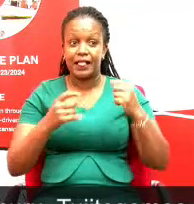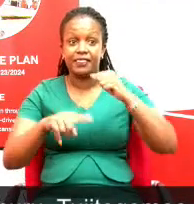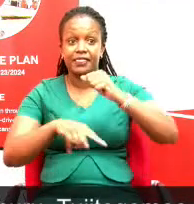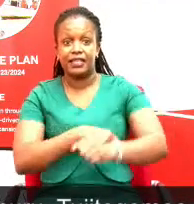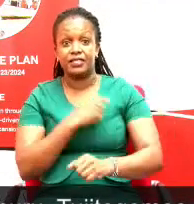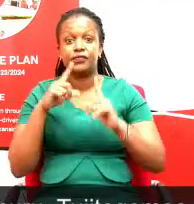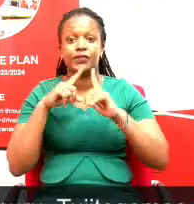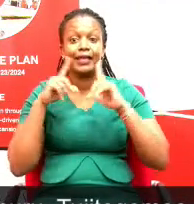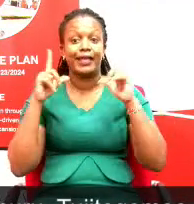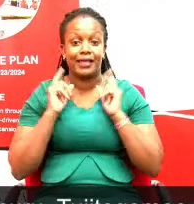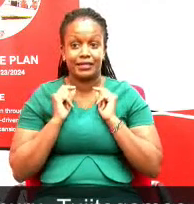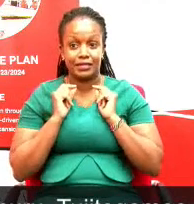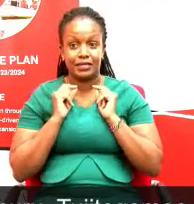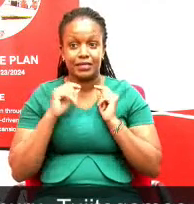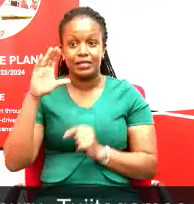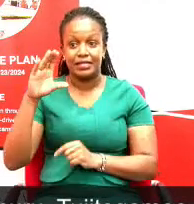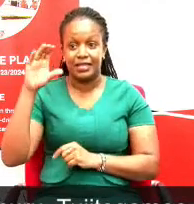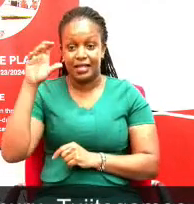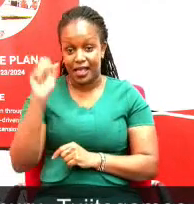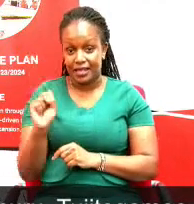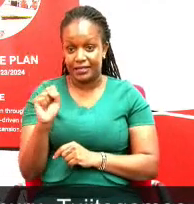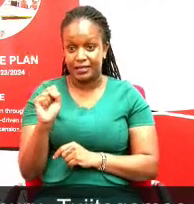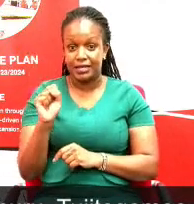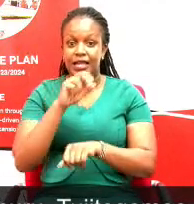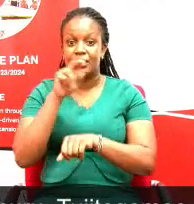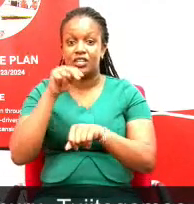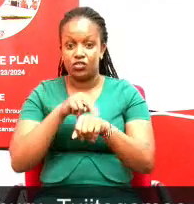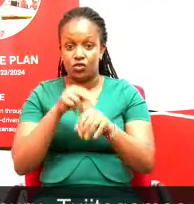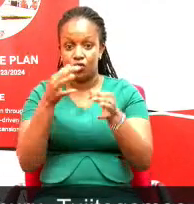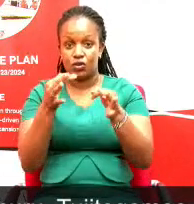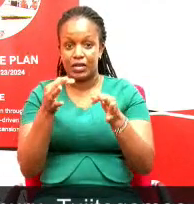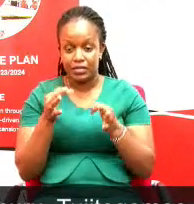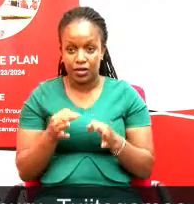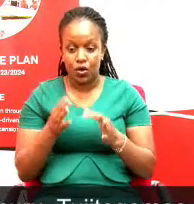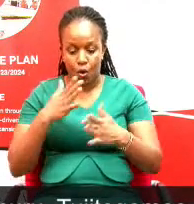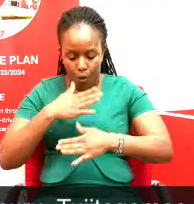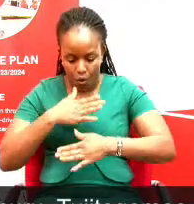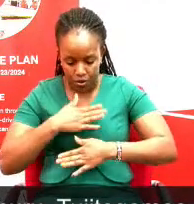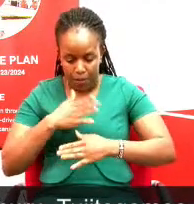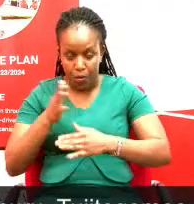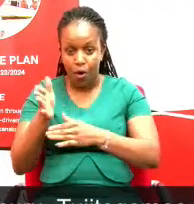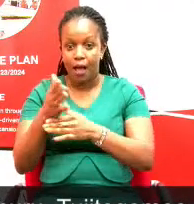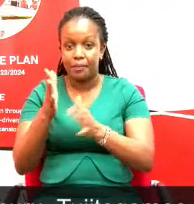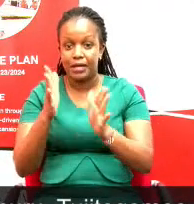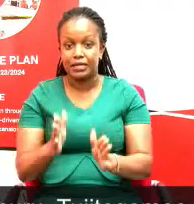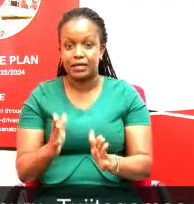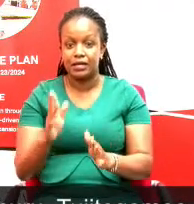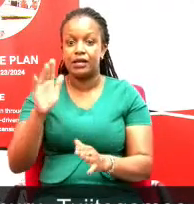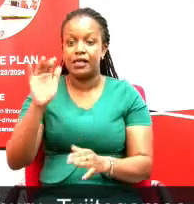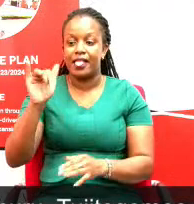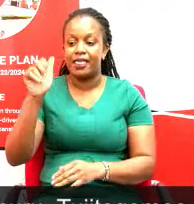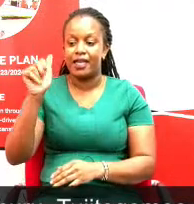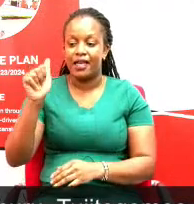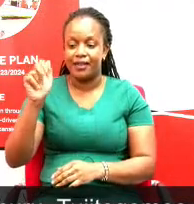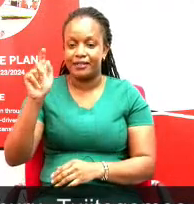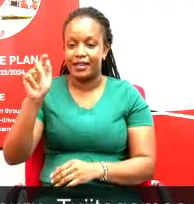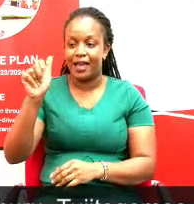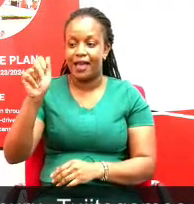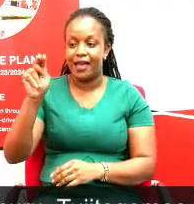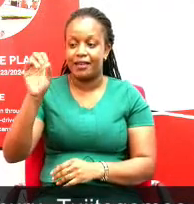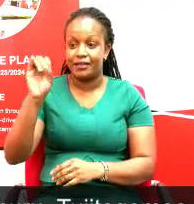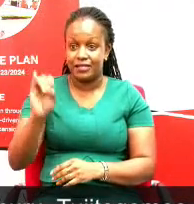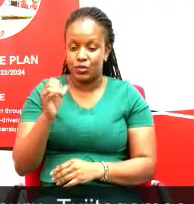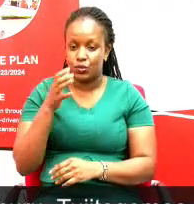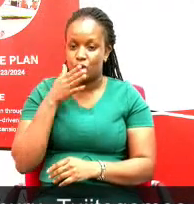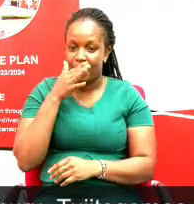guest, the Cabinet Secretary, National Treasury, the Honorable Ambassador Uku Yatani, to